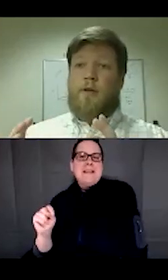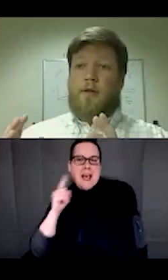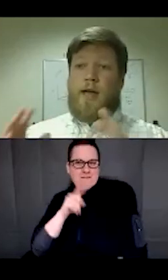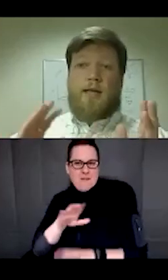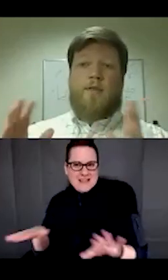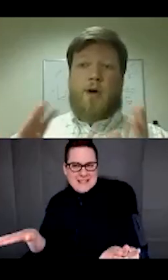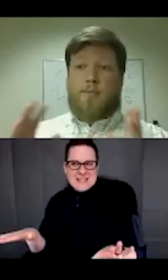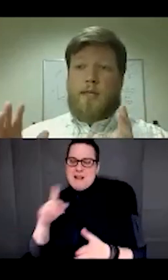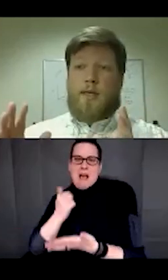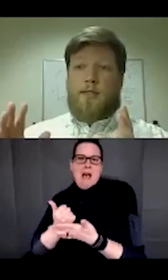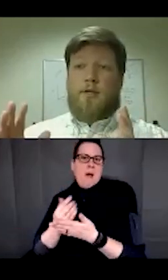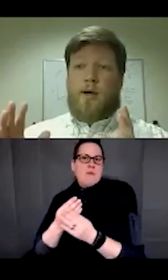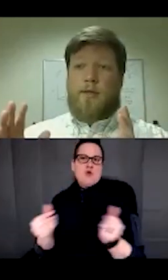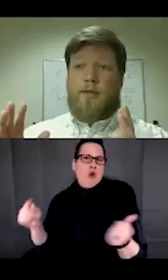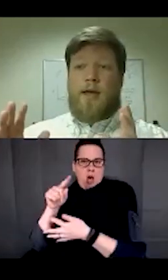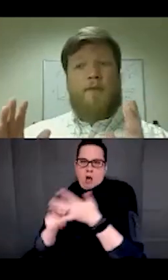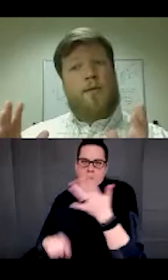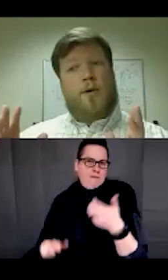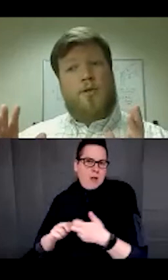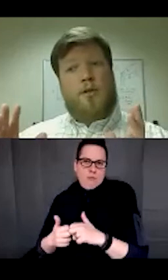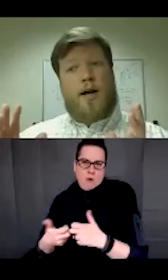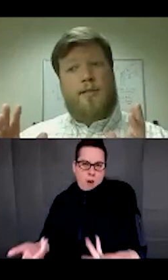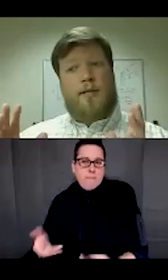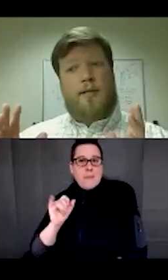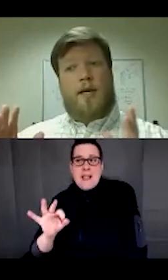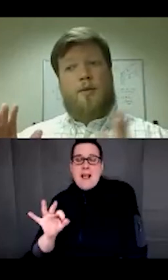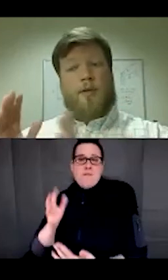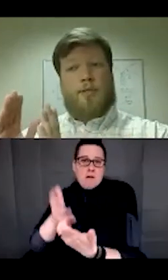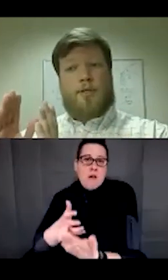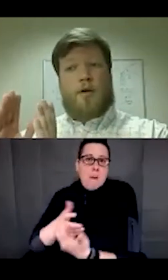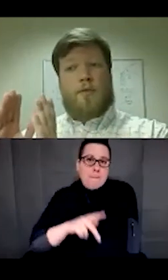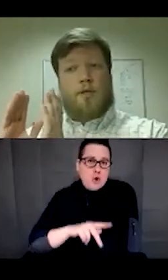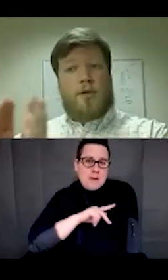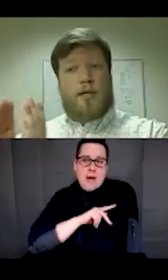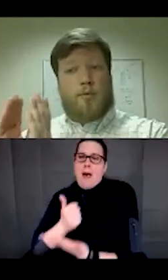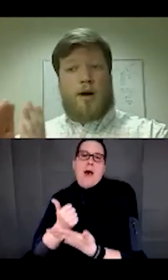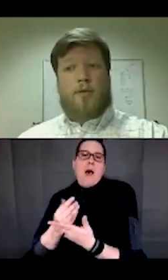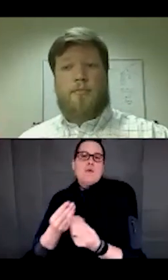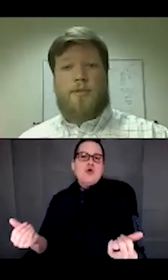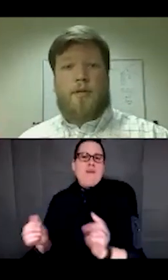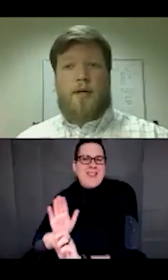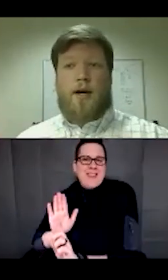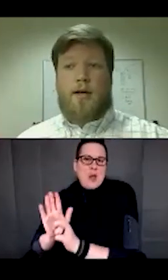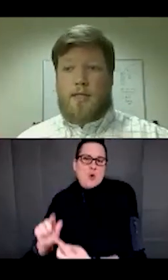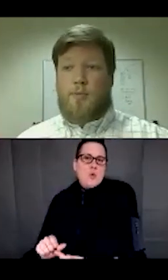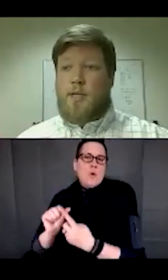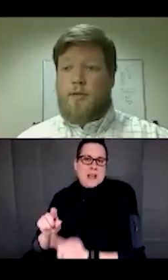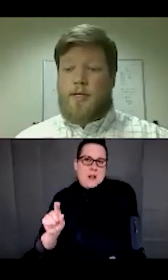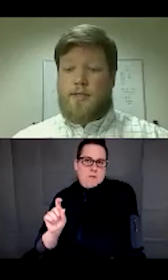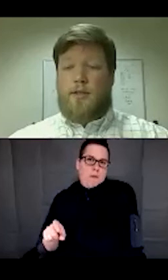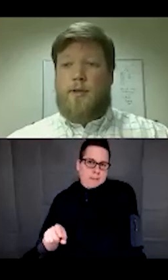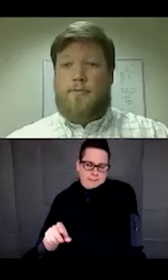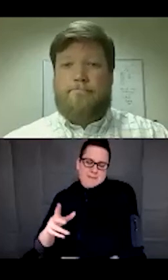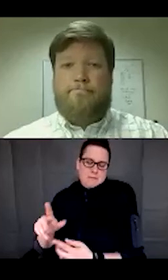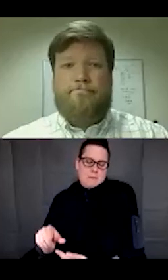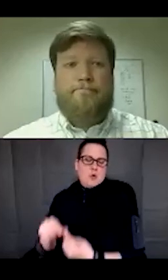solve any of the problems that they deal with. And if we can personalize it, it'll be able to solve the unique problems that each particular kid